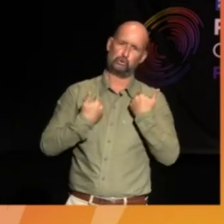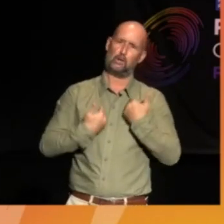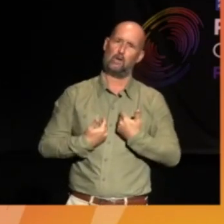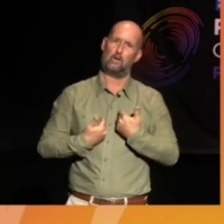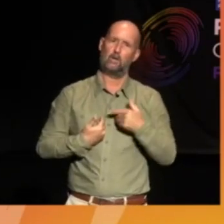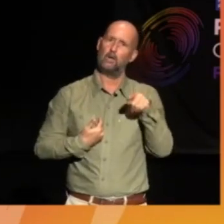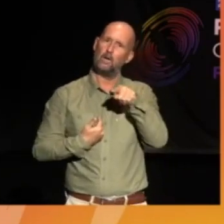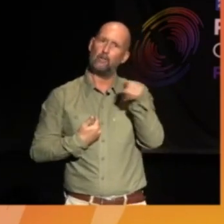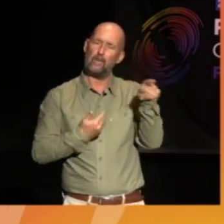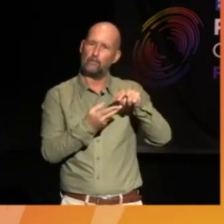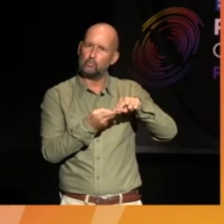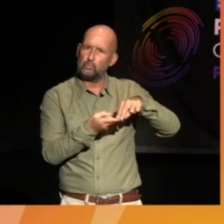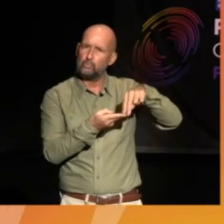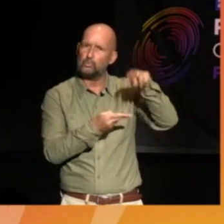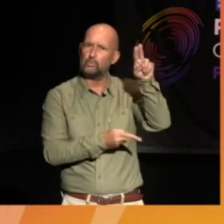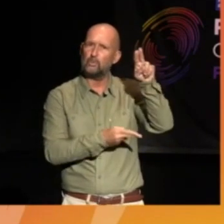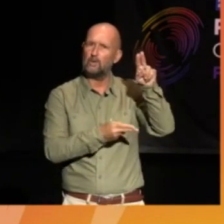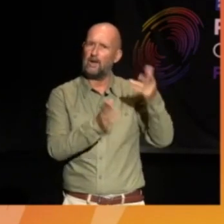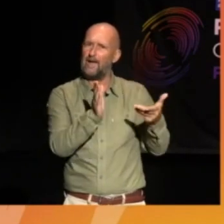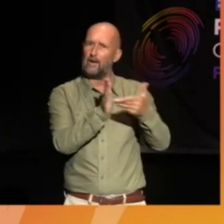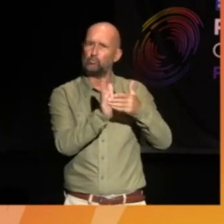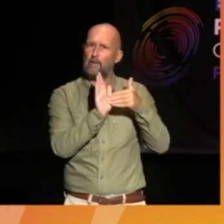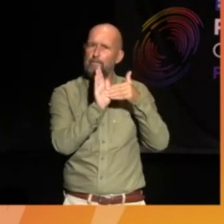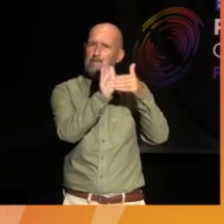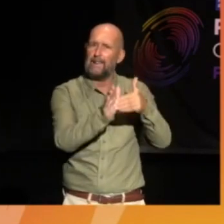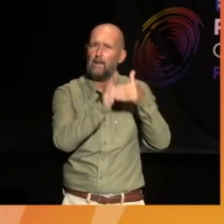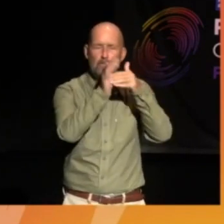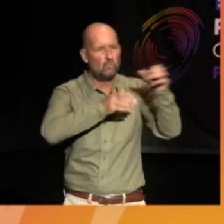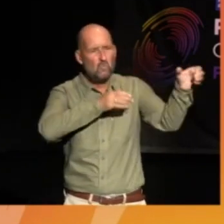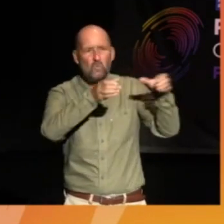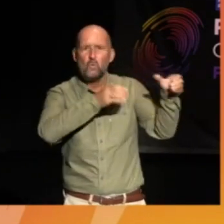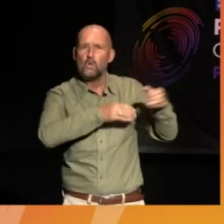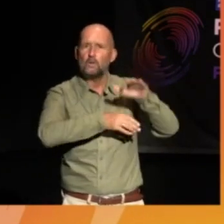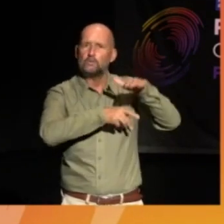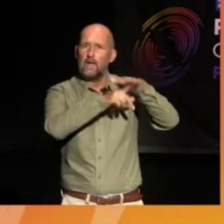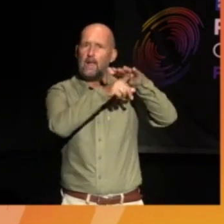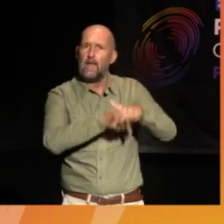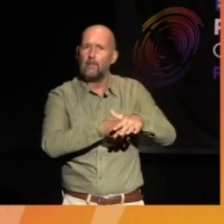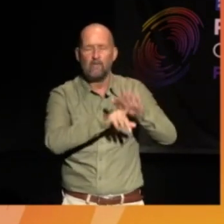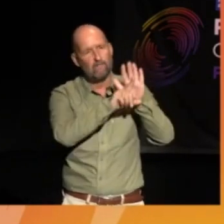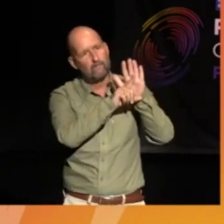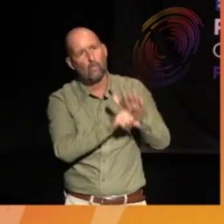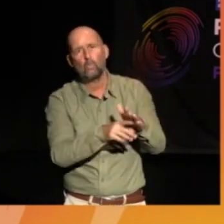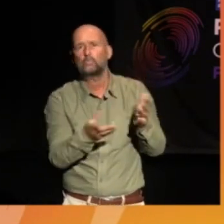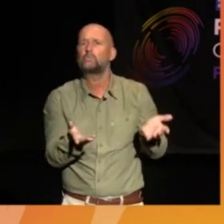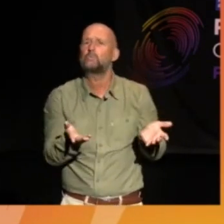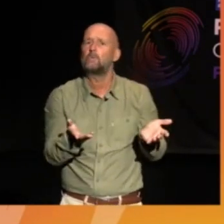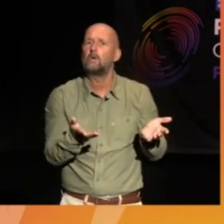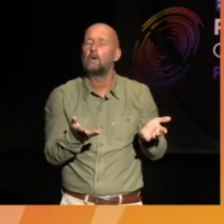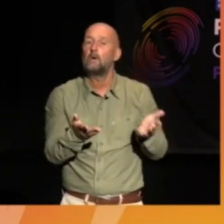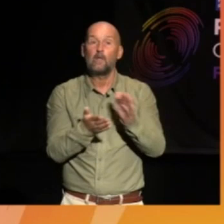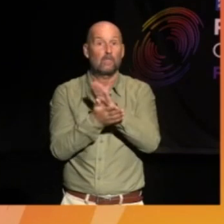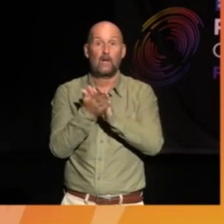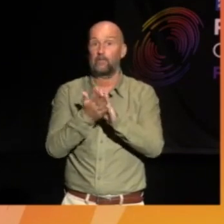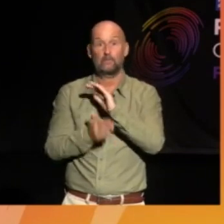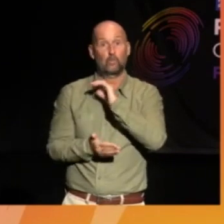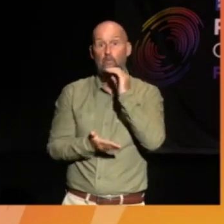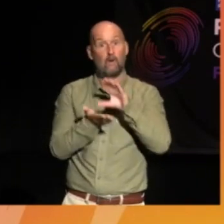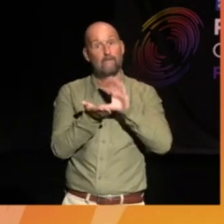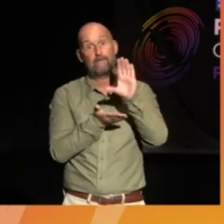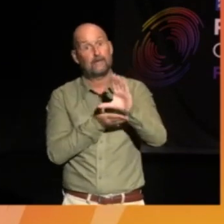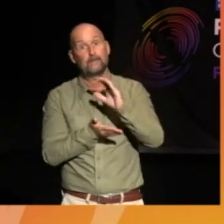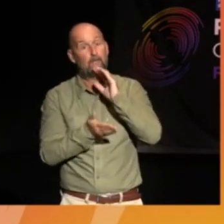were added to child labor workforce and exploitation. And this means we have not invested enough. We